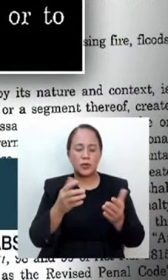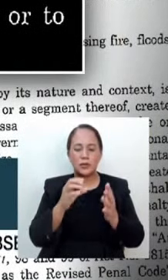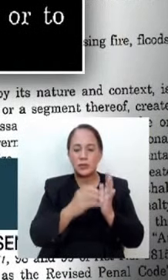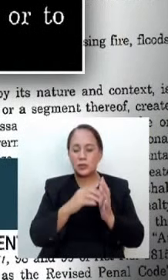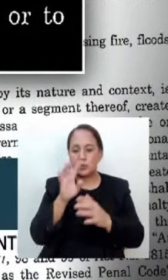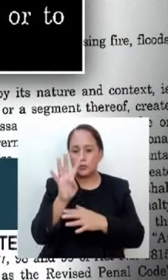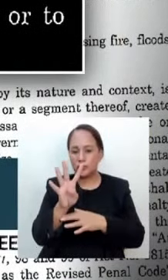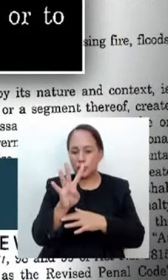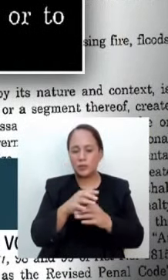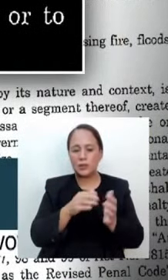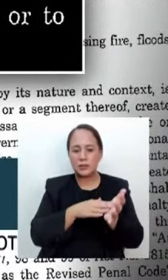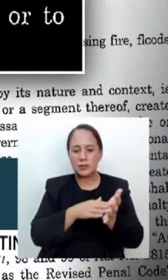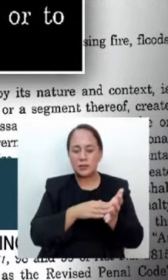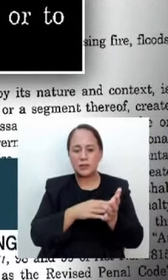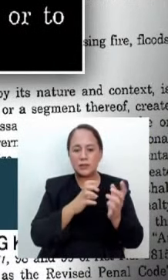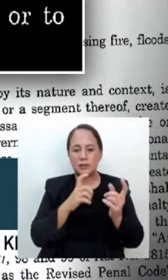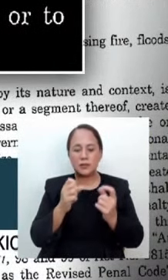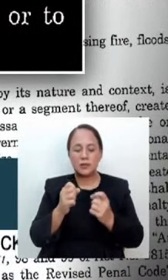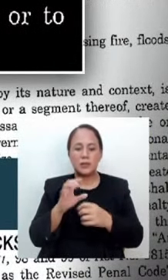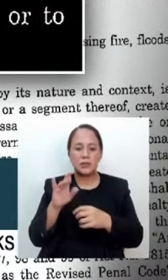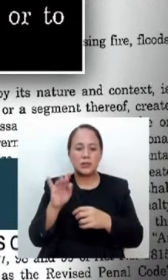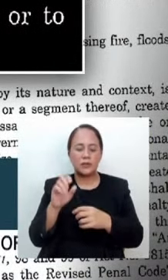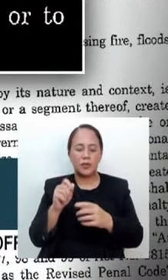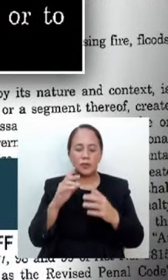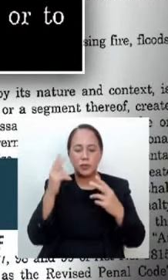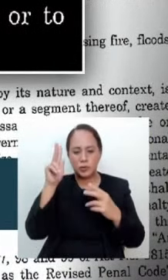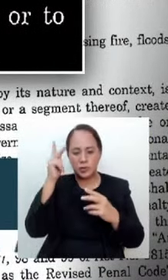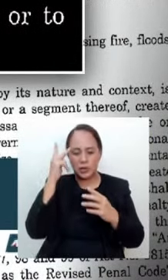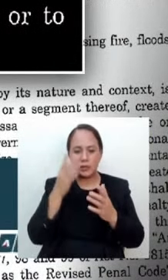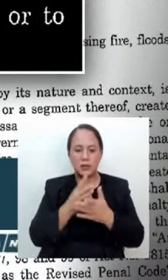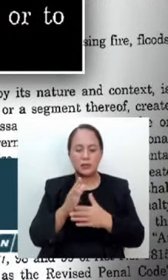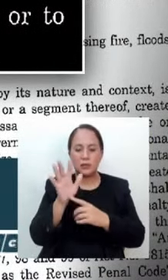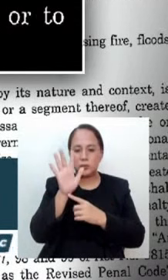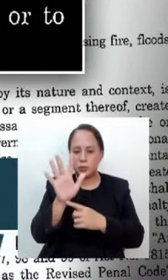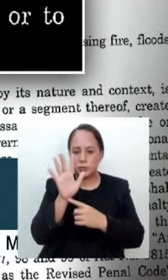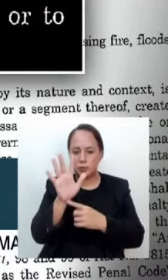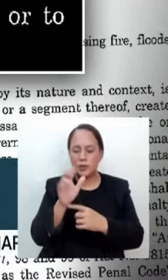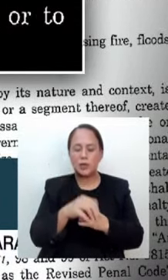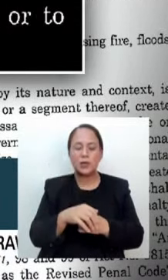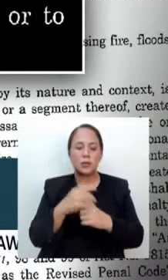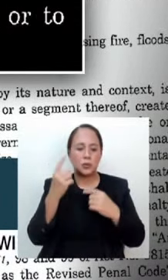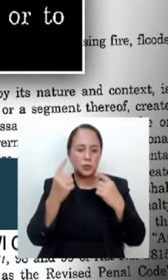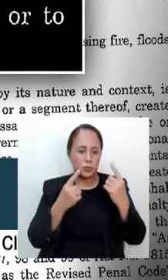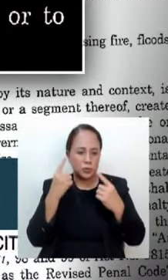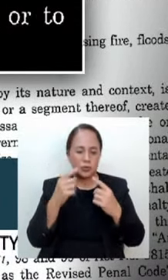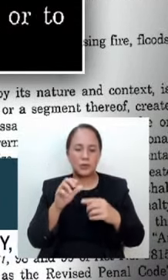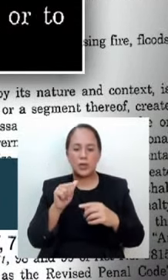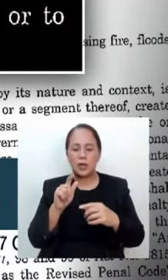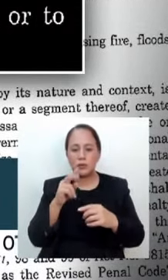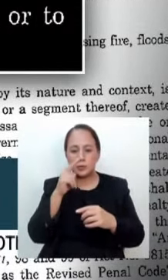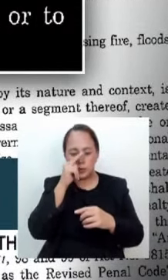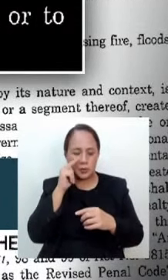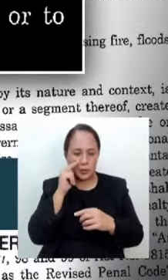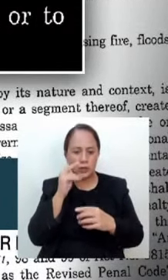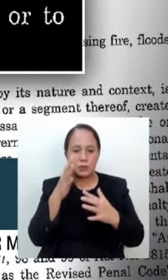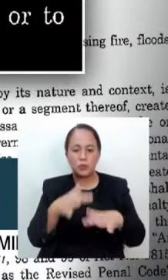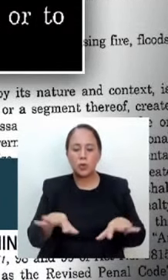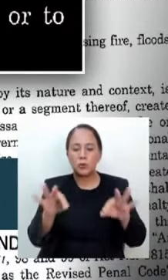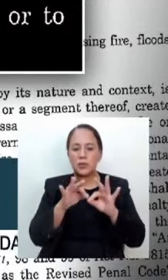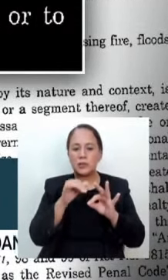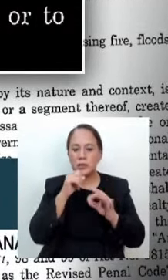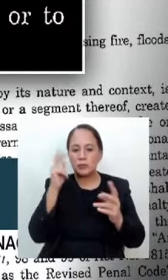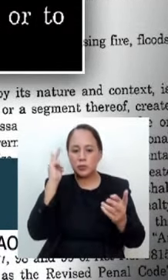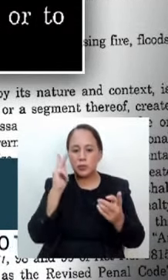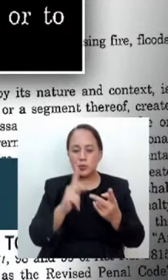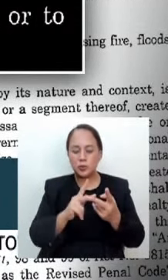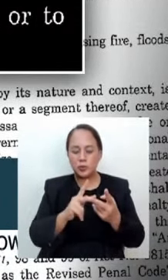which exempts exercises of civil and political rights, such as protests, from being considered acts of terrorism as long as they are not intended to cause